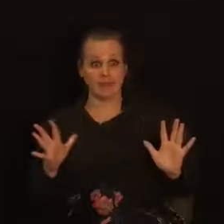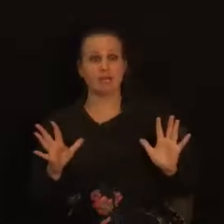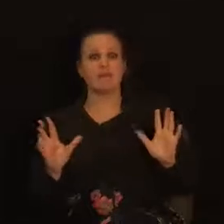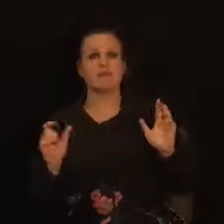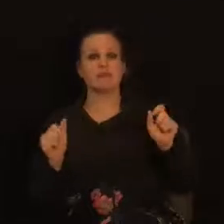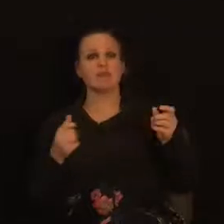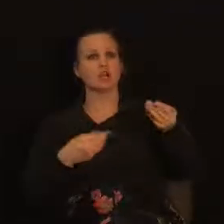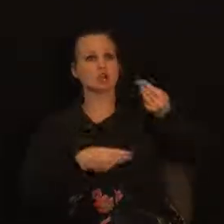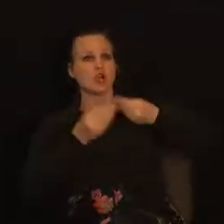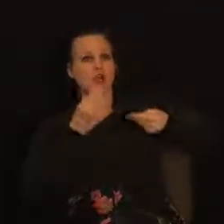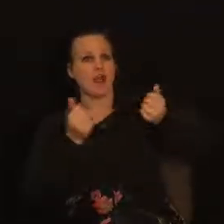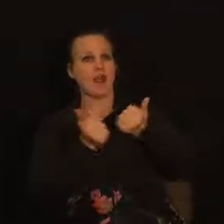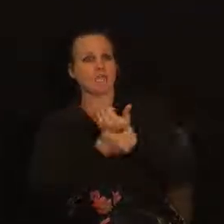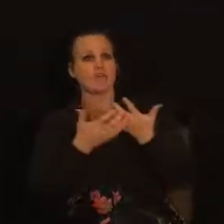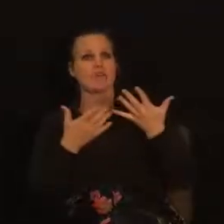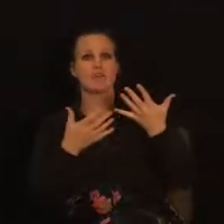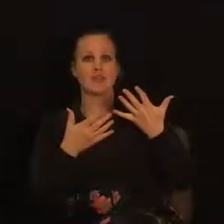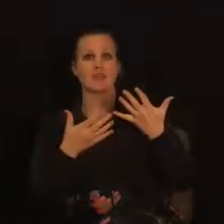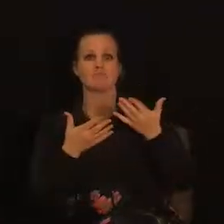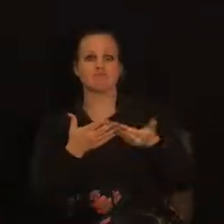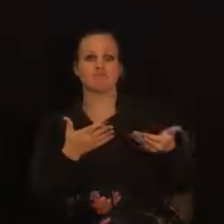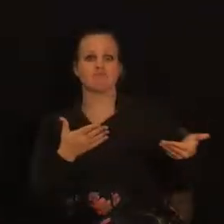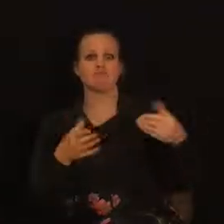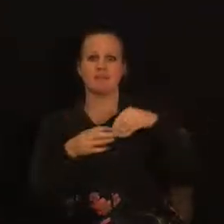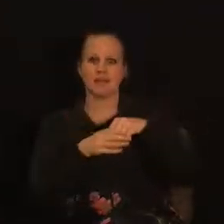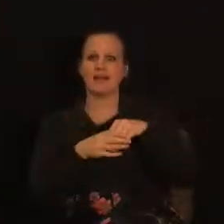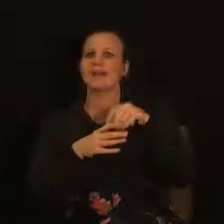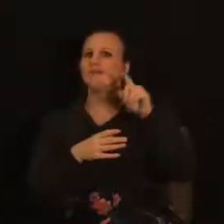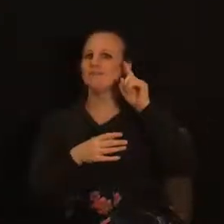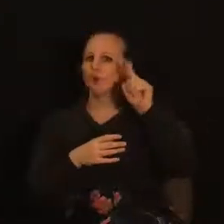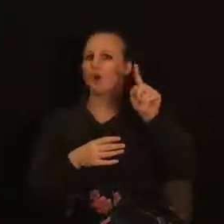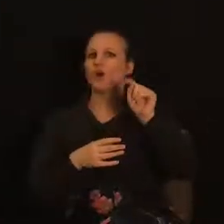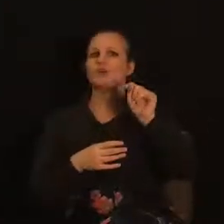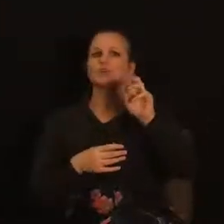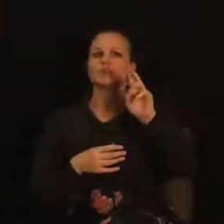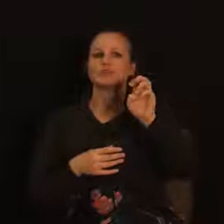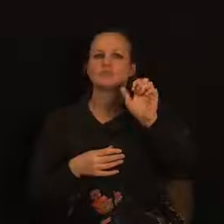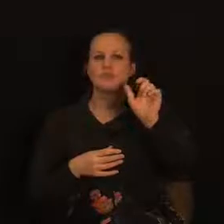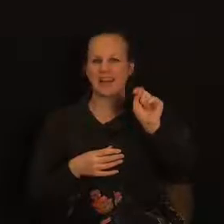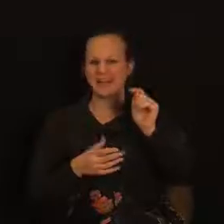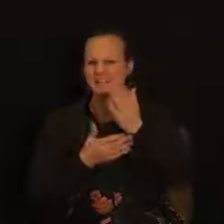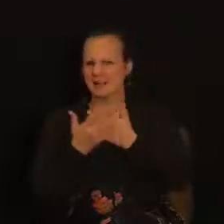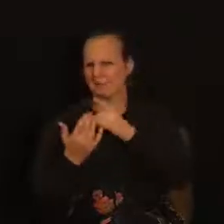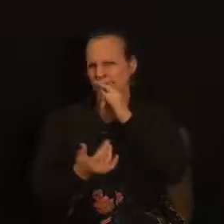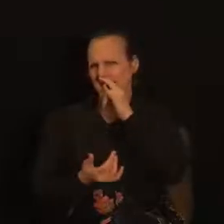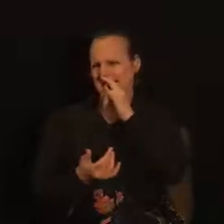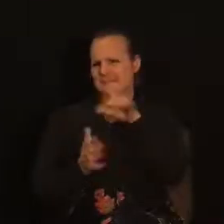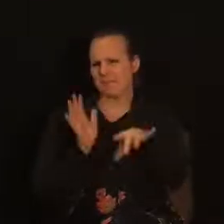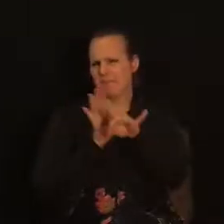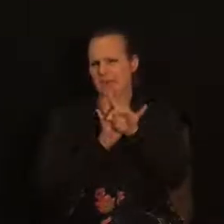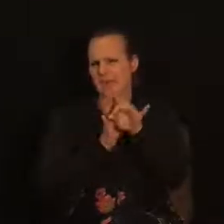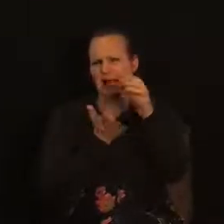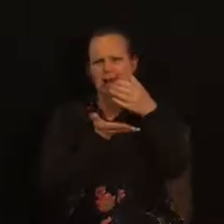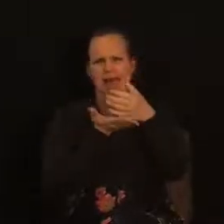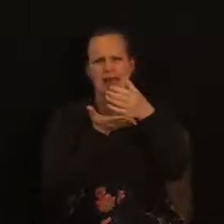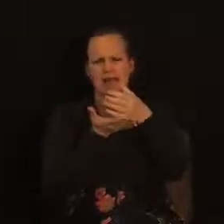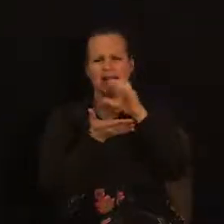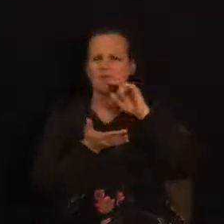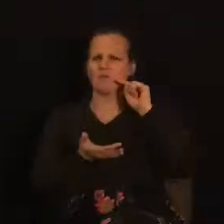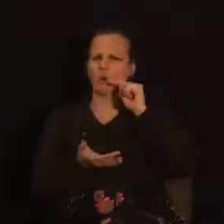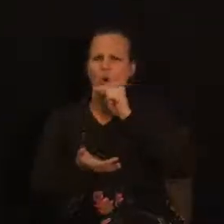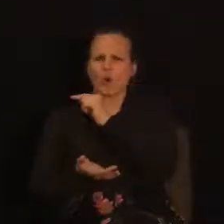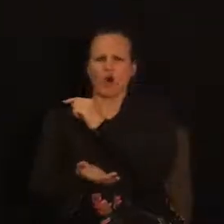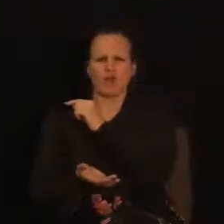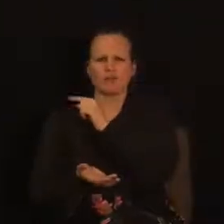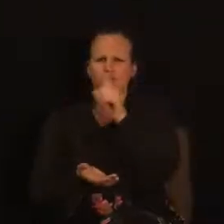Some of my kids, by the way, pick the cans of corn, which I've never understood, but we always come home with at least one